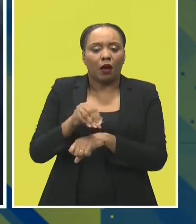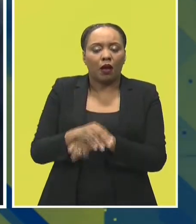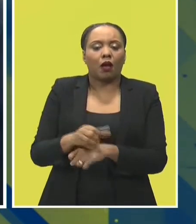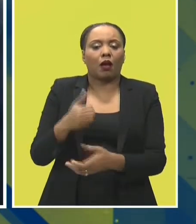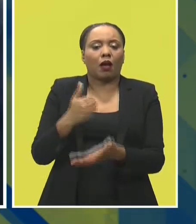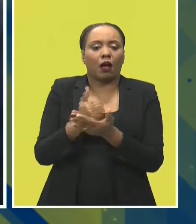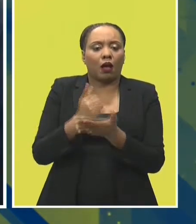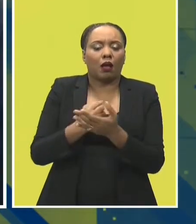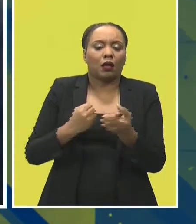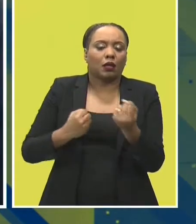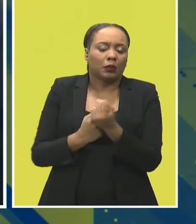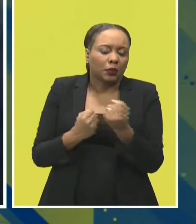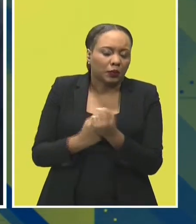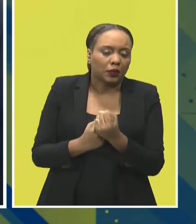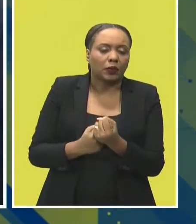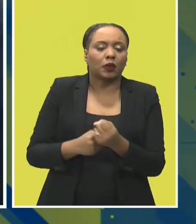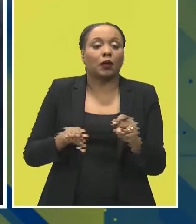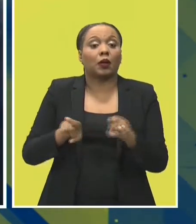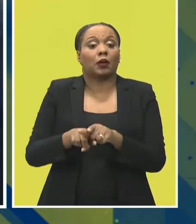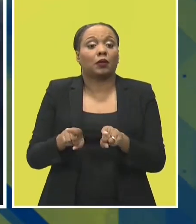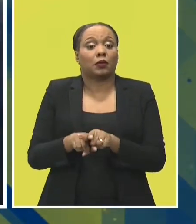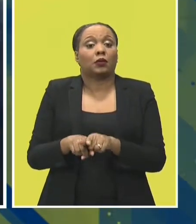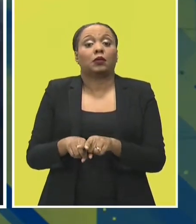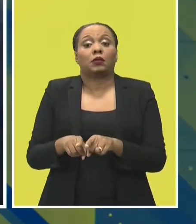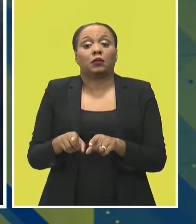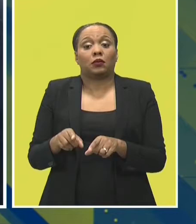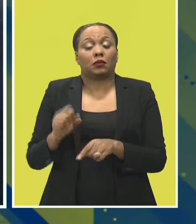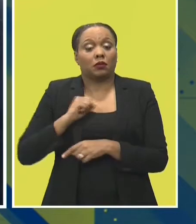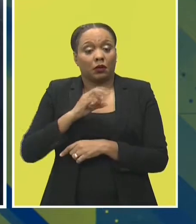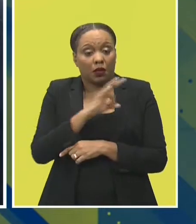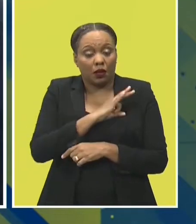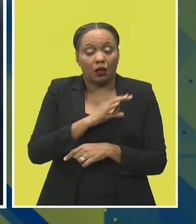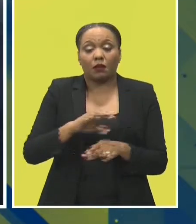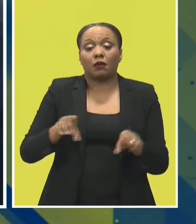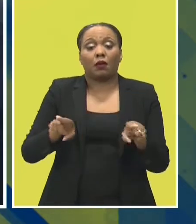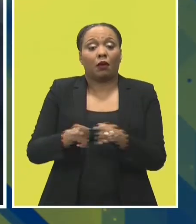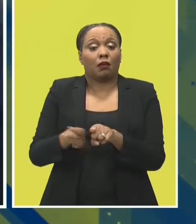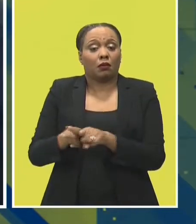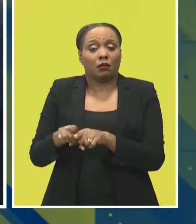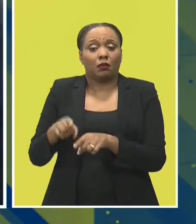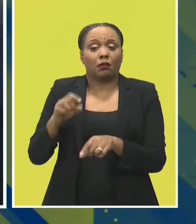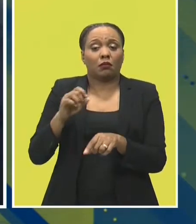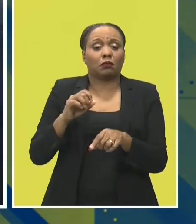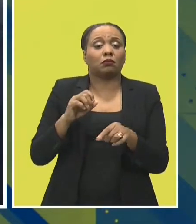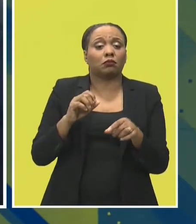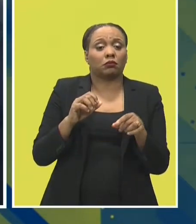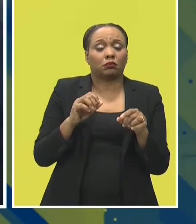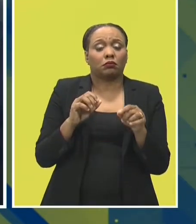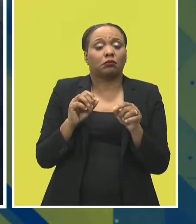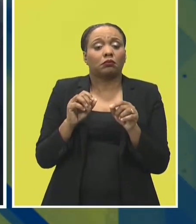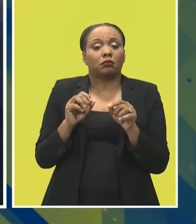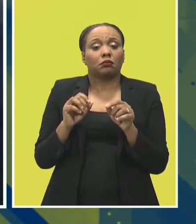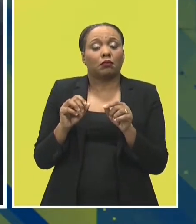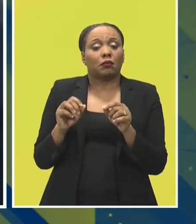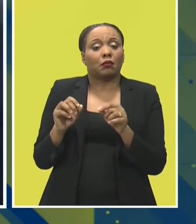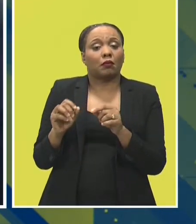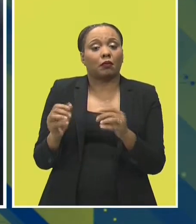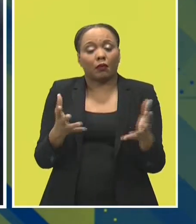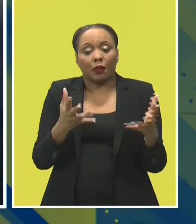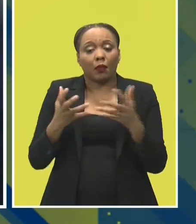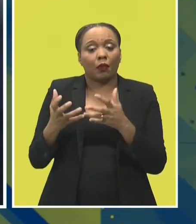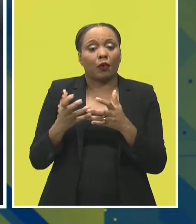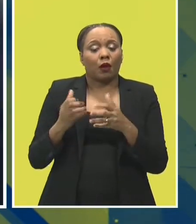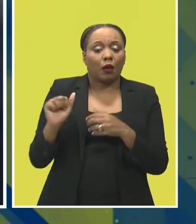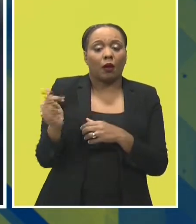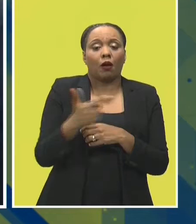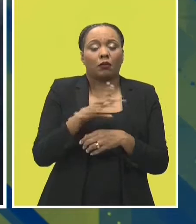That release, I believe, will also go to the general public, and also we are working with our teachers as well to be able to counsel them,